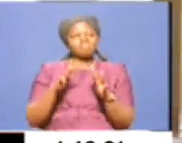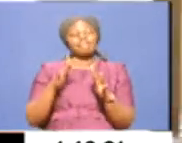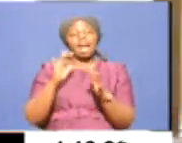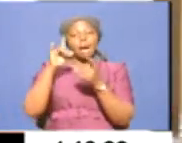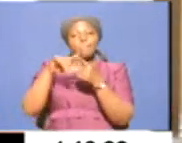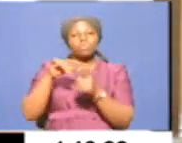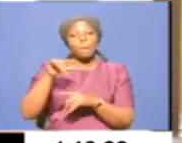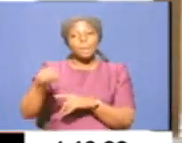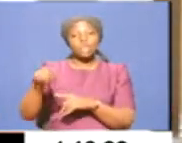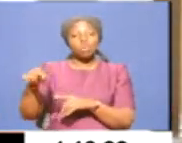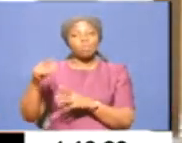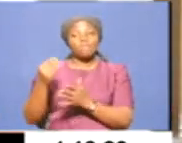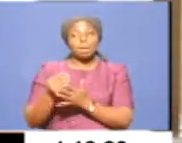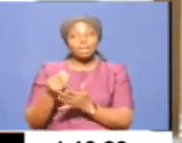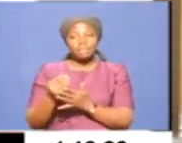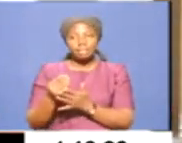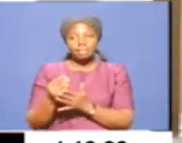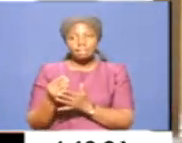shillings.